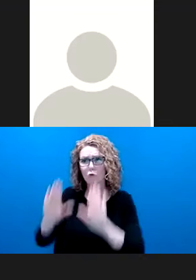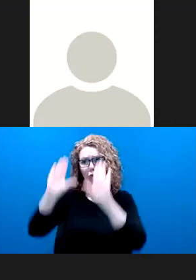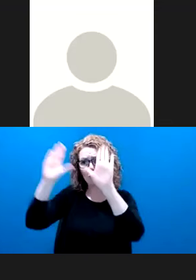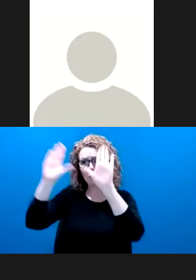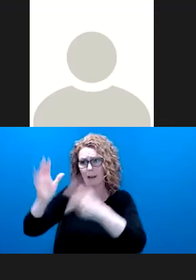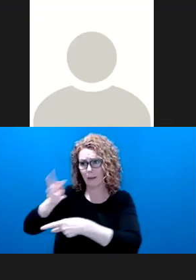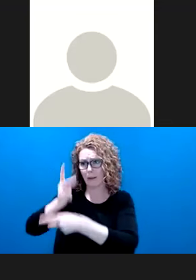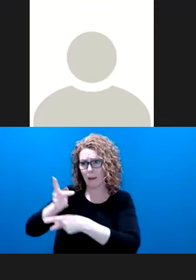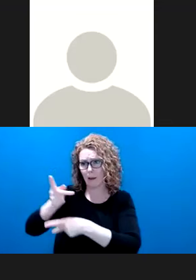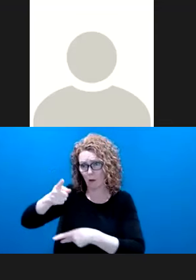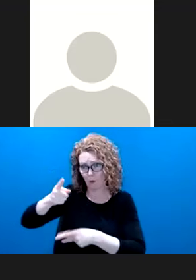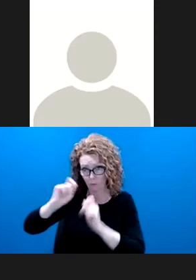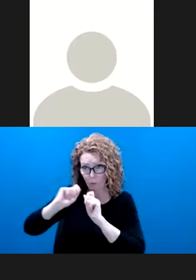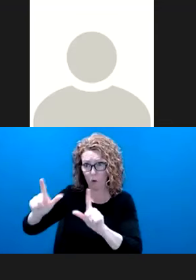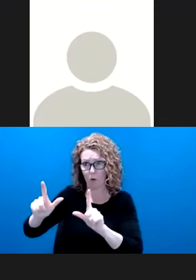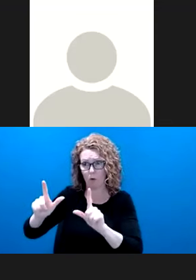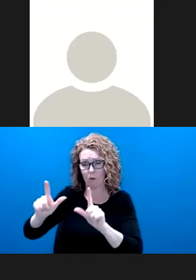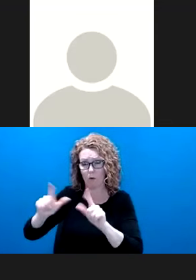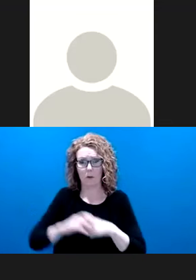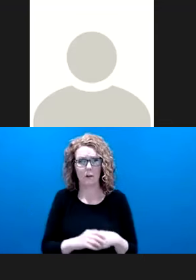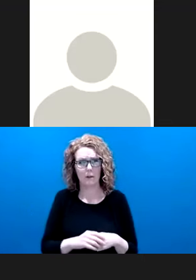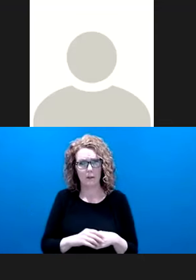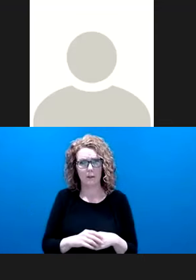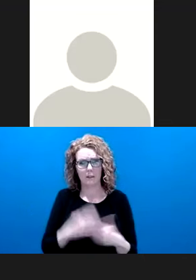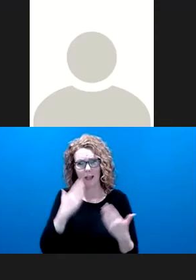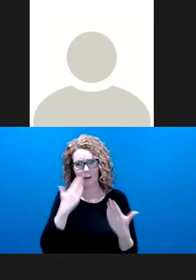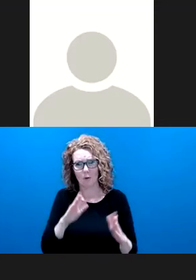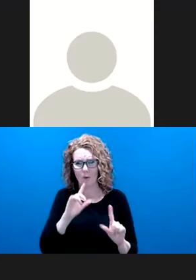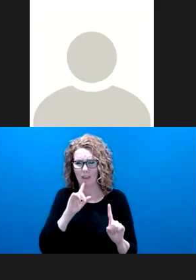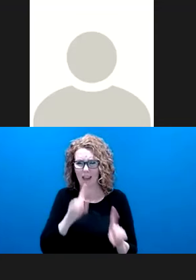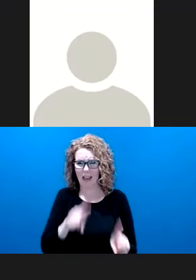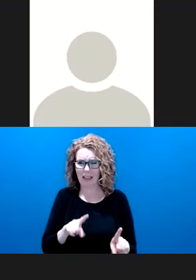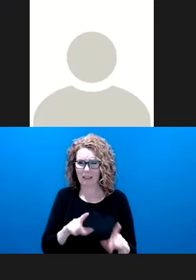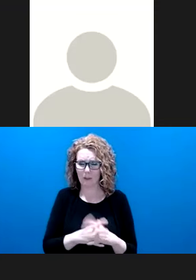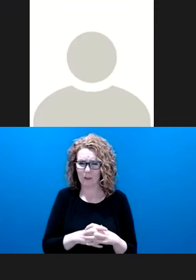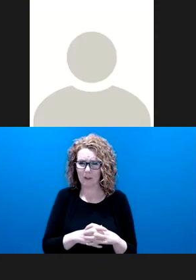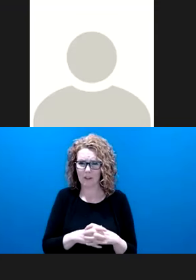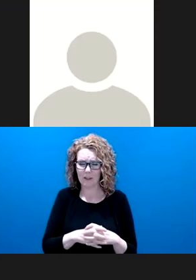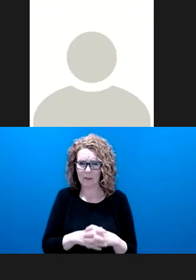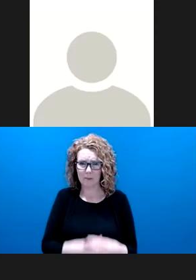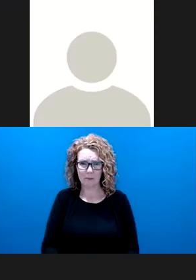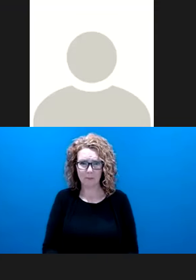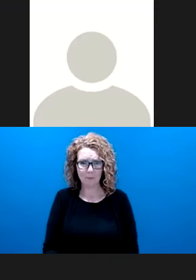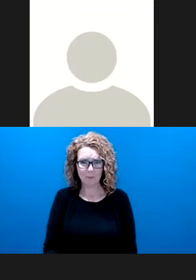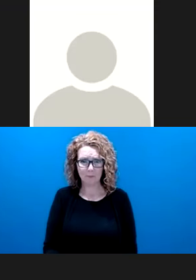Washington? So I'm not sure if that answered it or any of your thoughts.